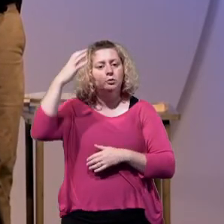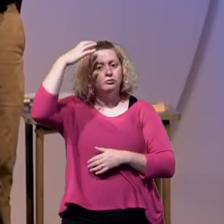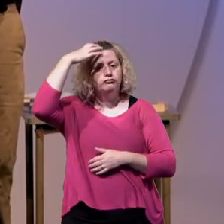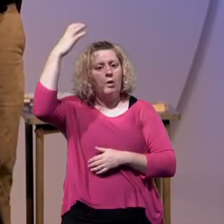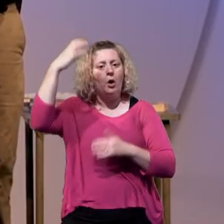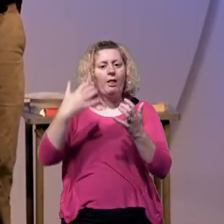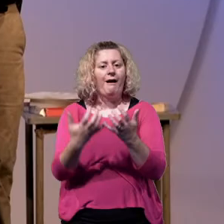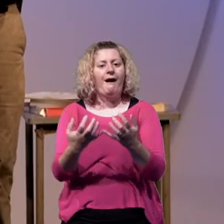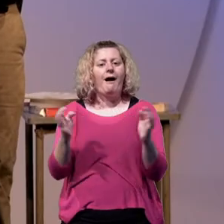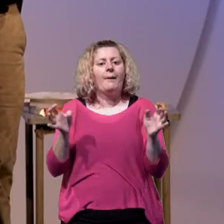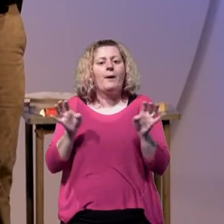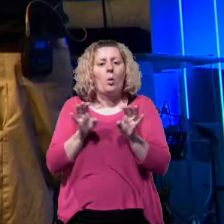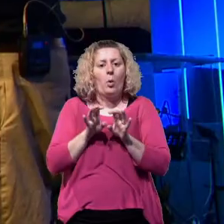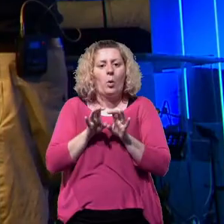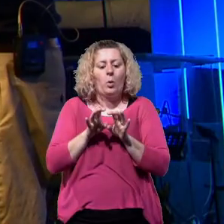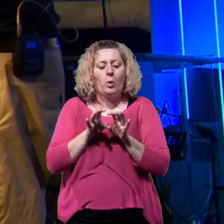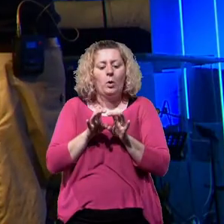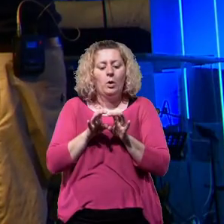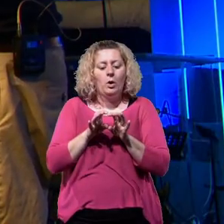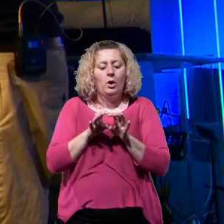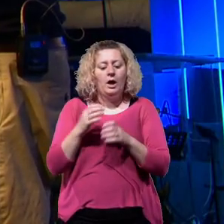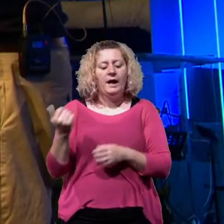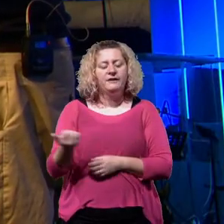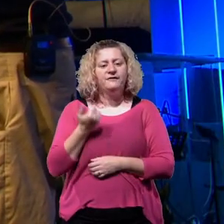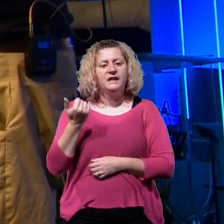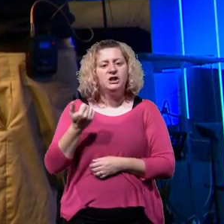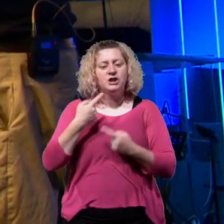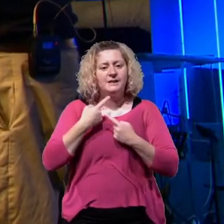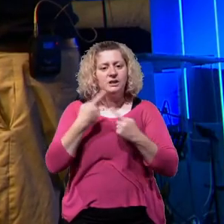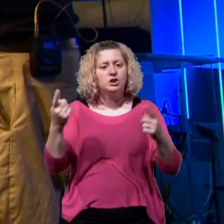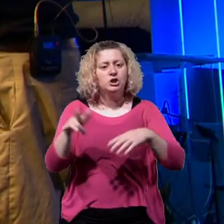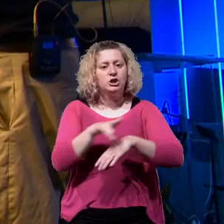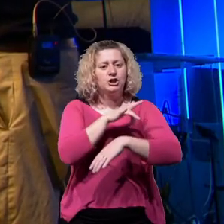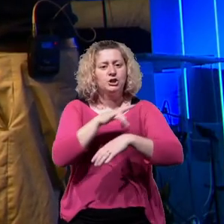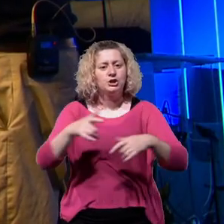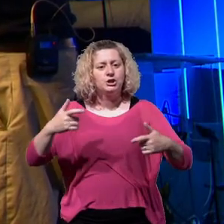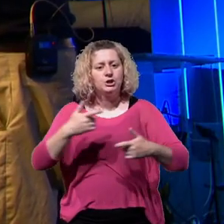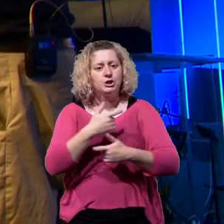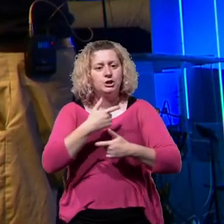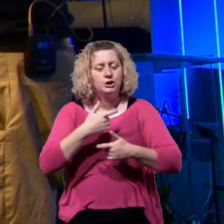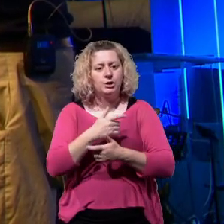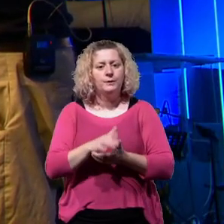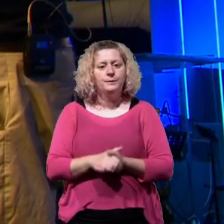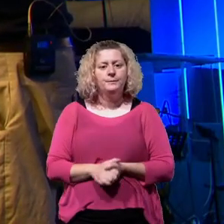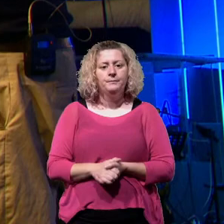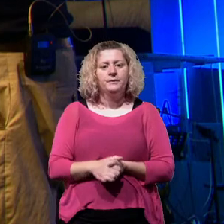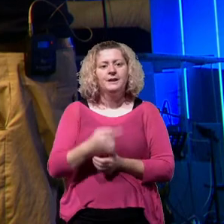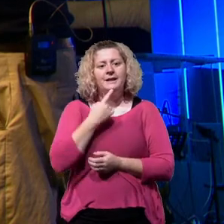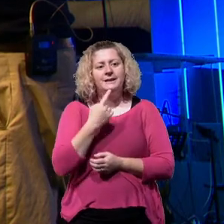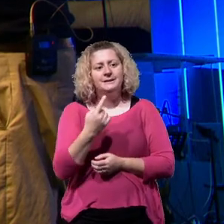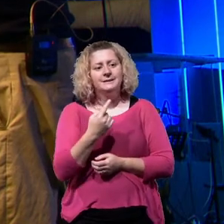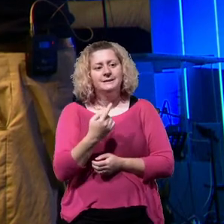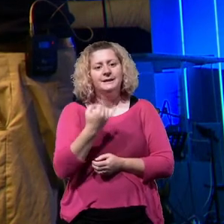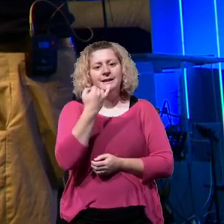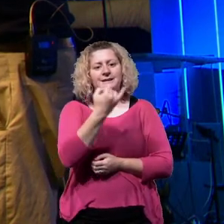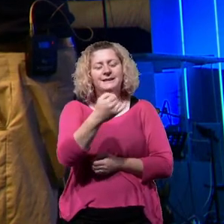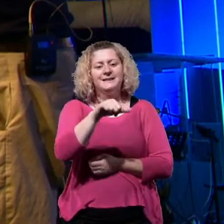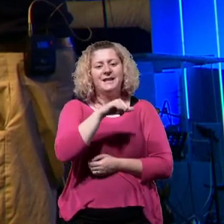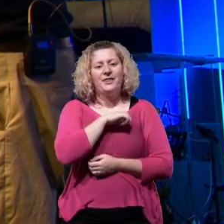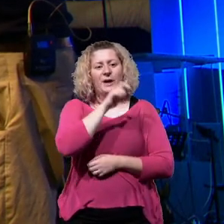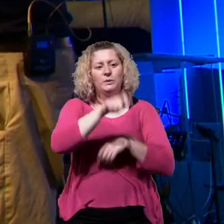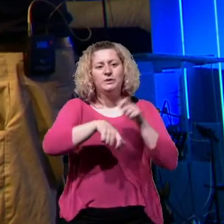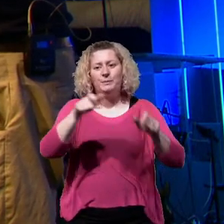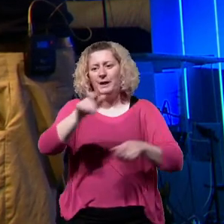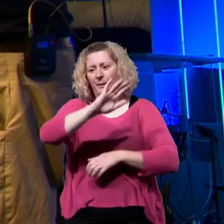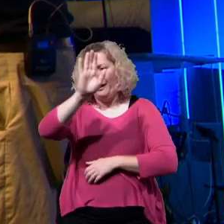this is what he shouts out as he finishes his show. At the end of the Billy and Albert show, Billy farewelled 6,000 aching people with, "It's